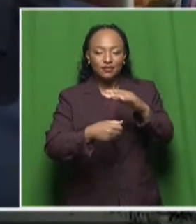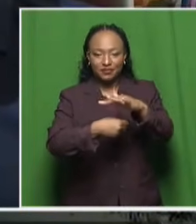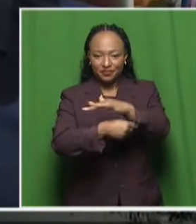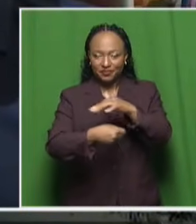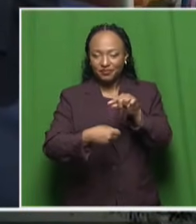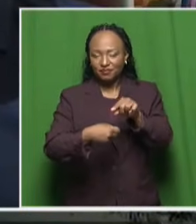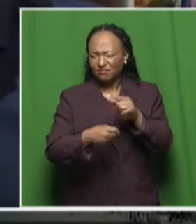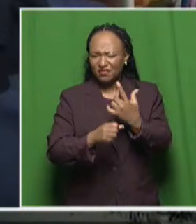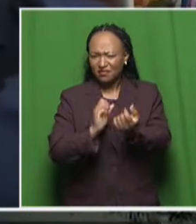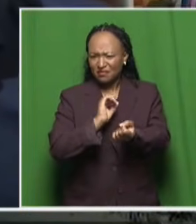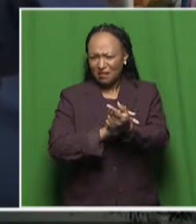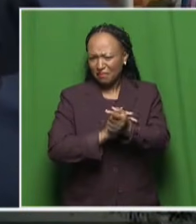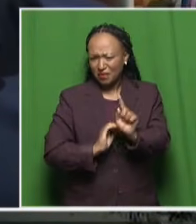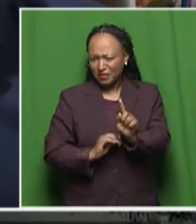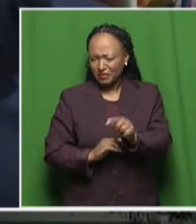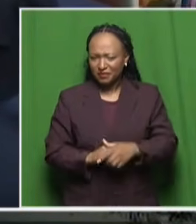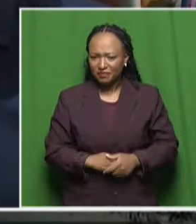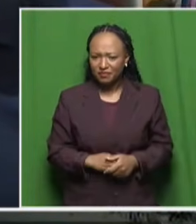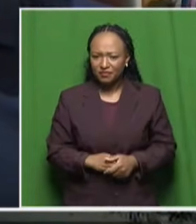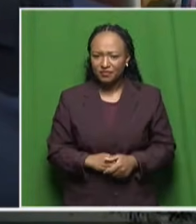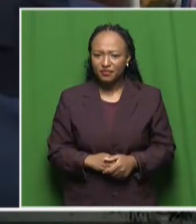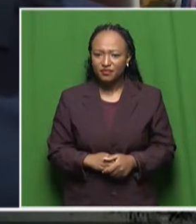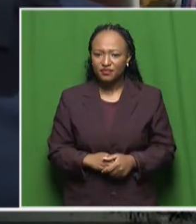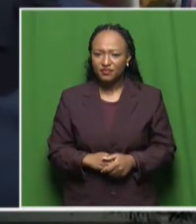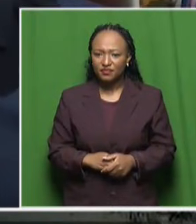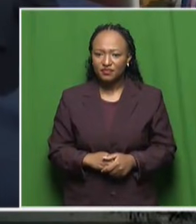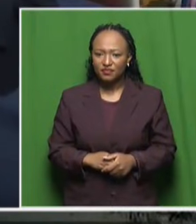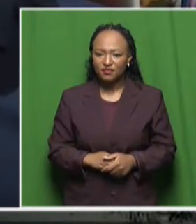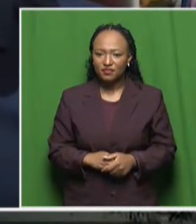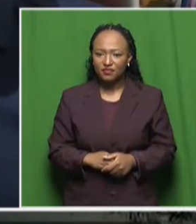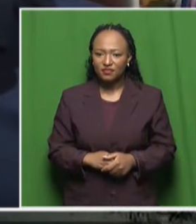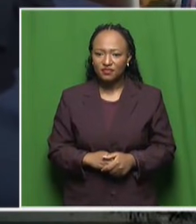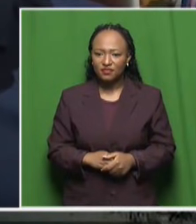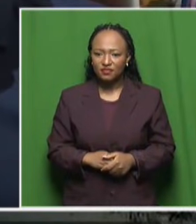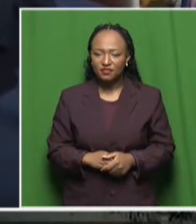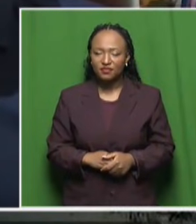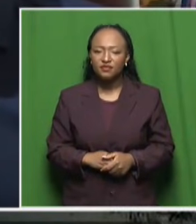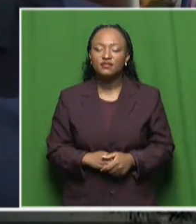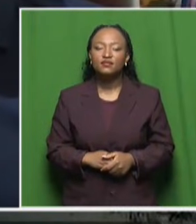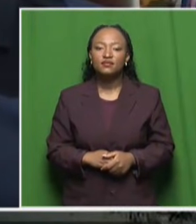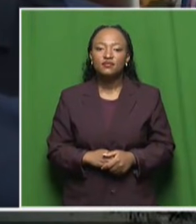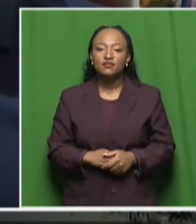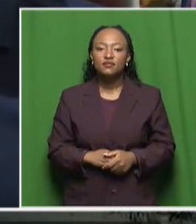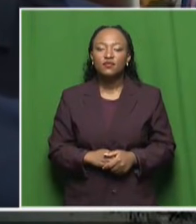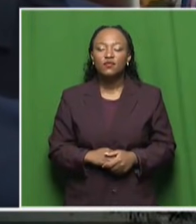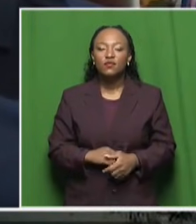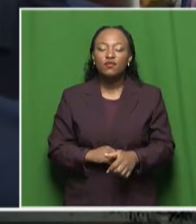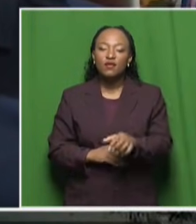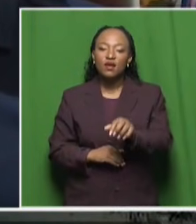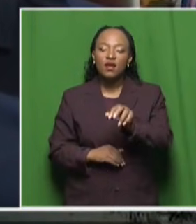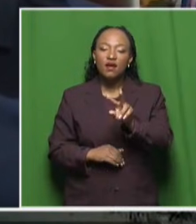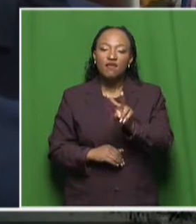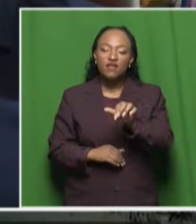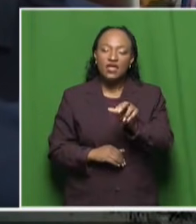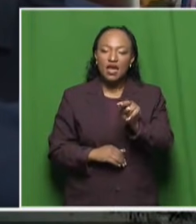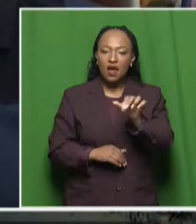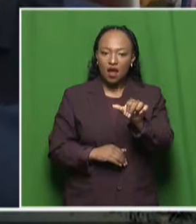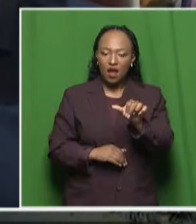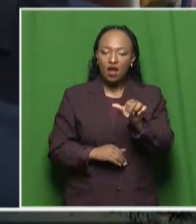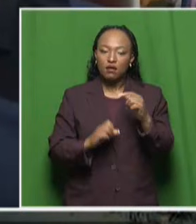here? You know, Sakina, the Vienna Convention spells out